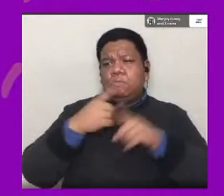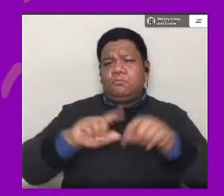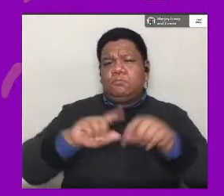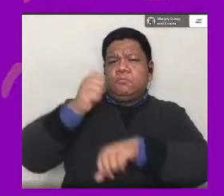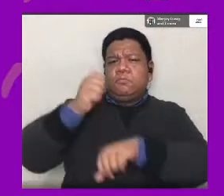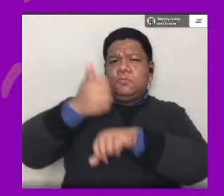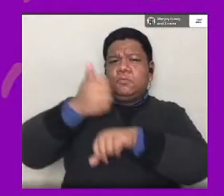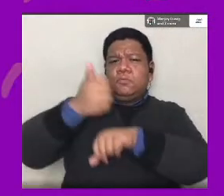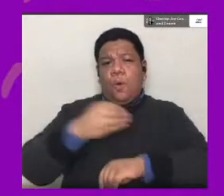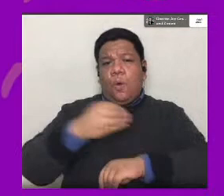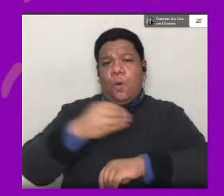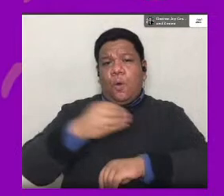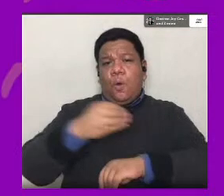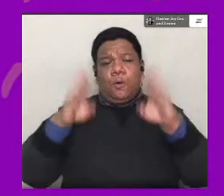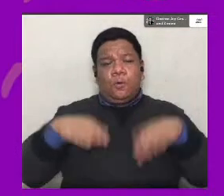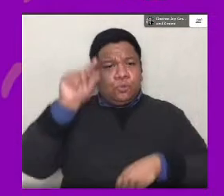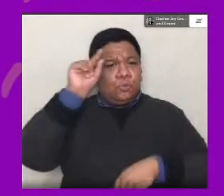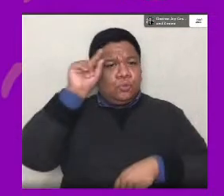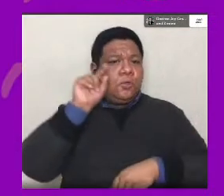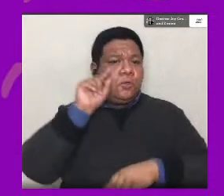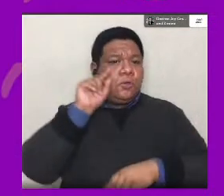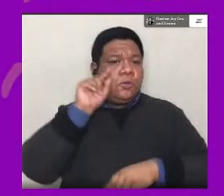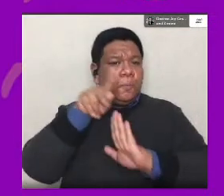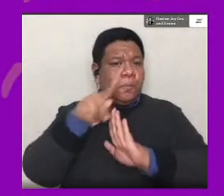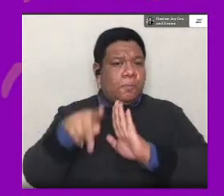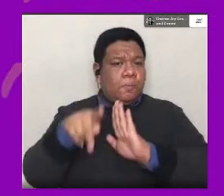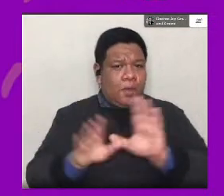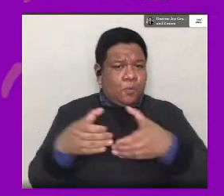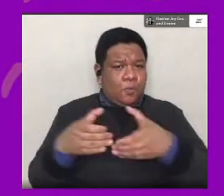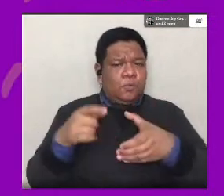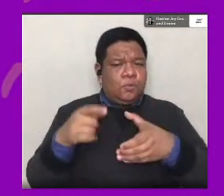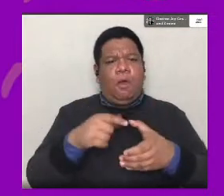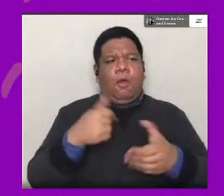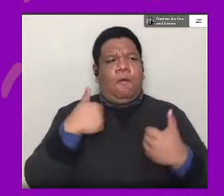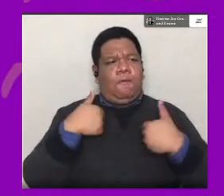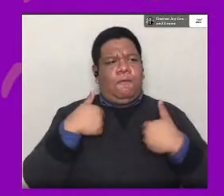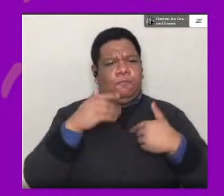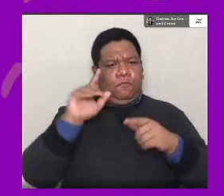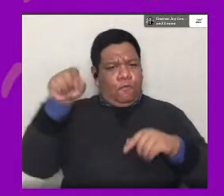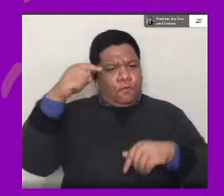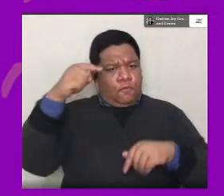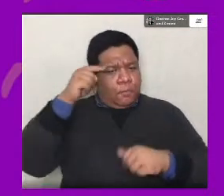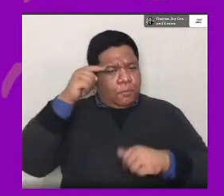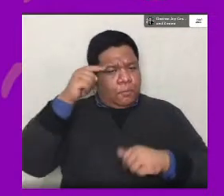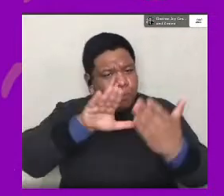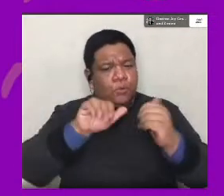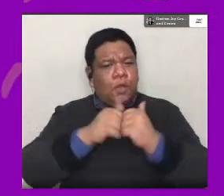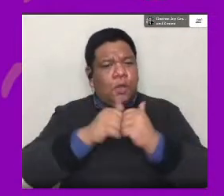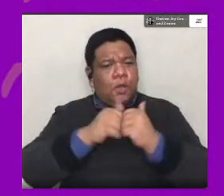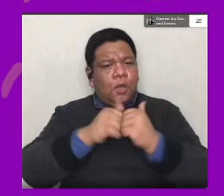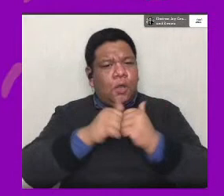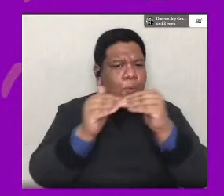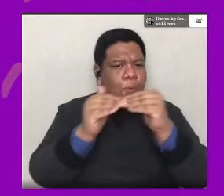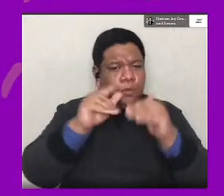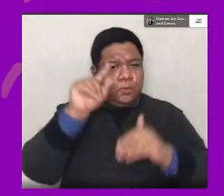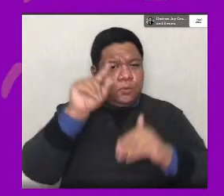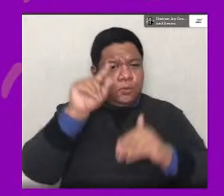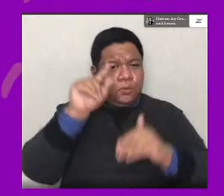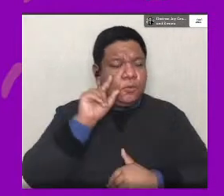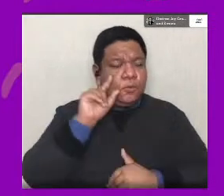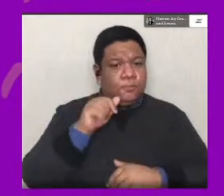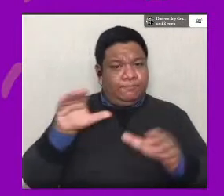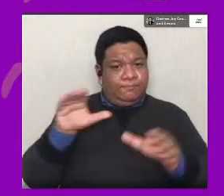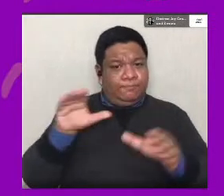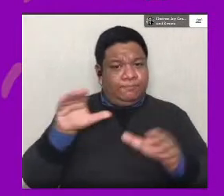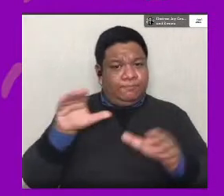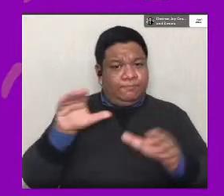Policy Council, affirming a government-wide approach to gender equity and equality. The Council is committed to discovering